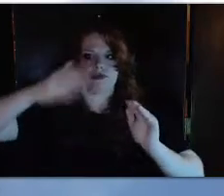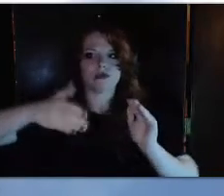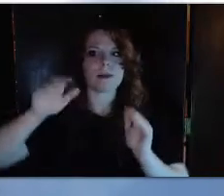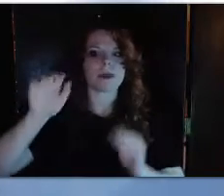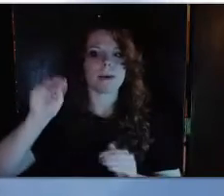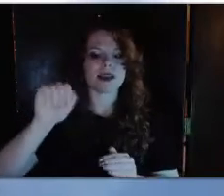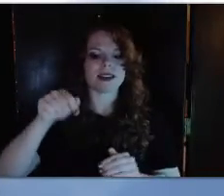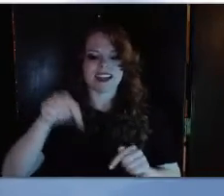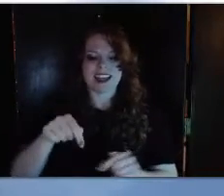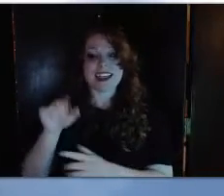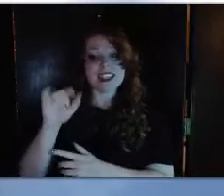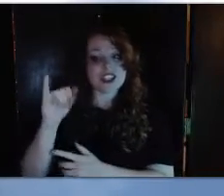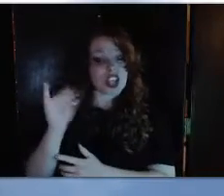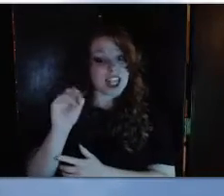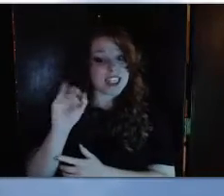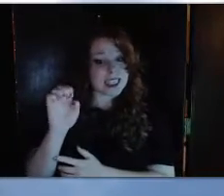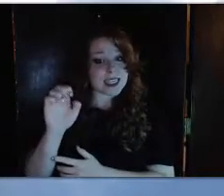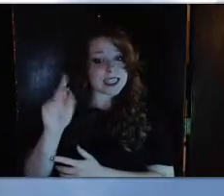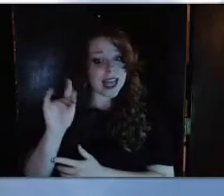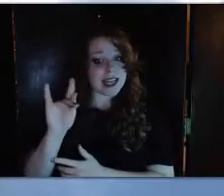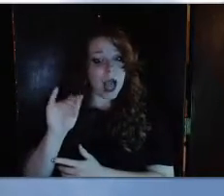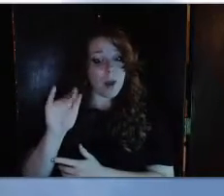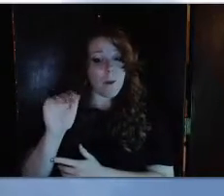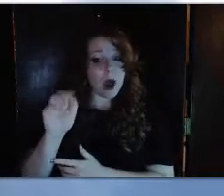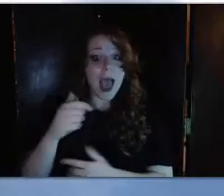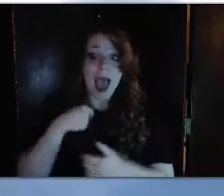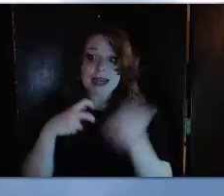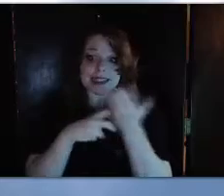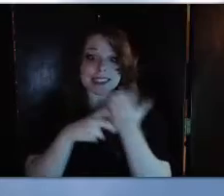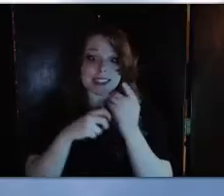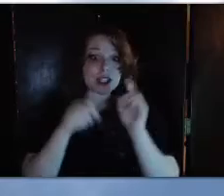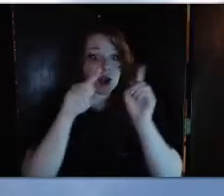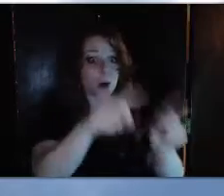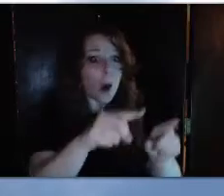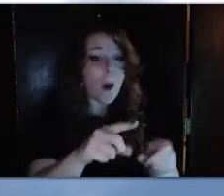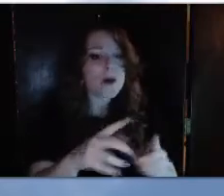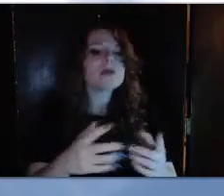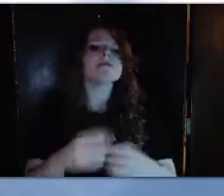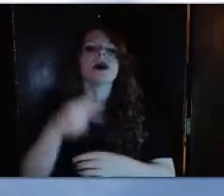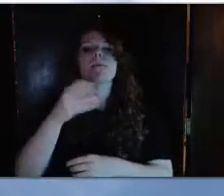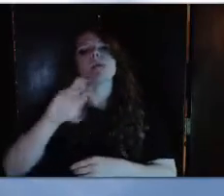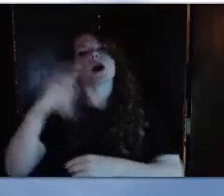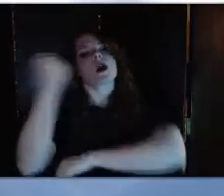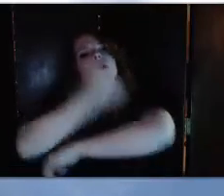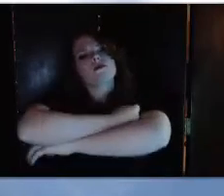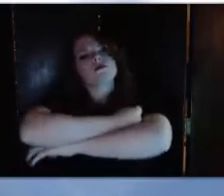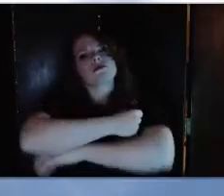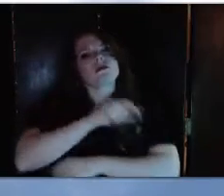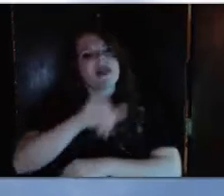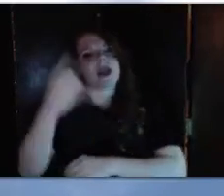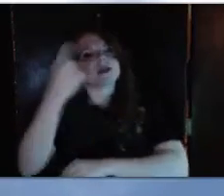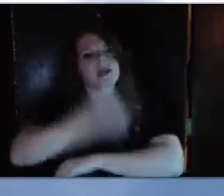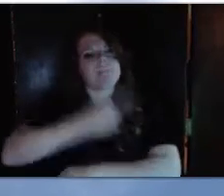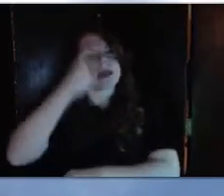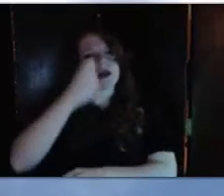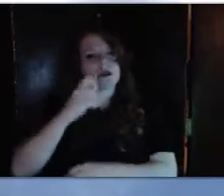Jesse Katayama had a ticket to visit Machu Picchu on March 15th, but the park closed that day because of COVID-19. Then the